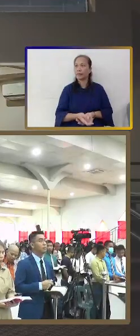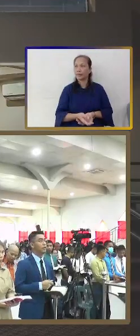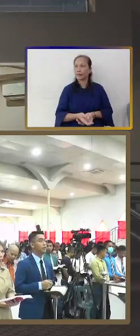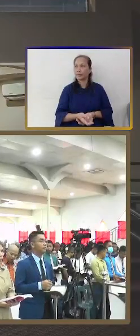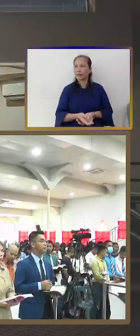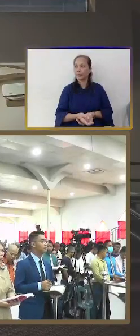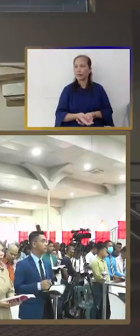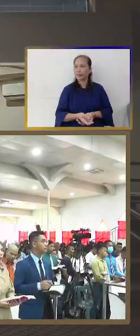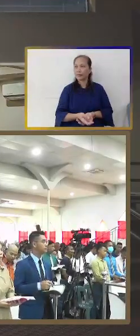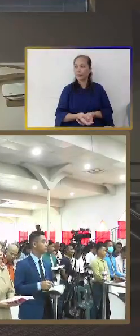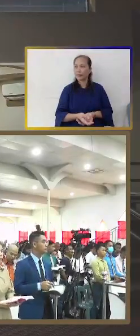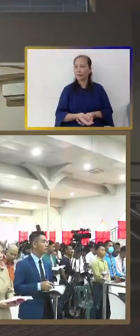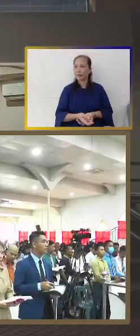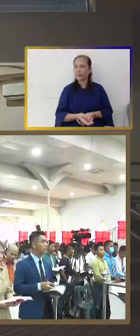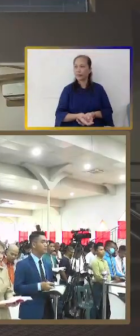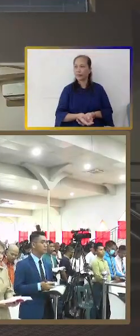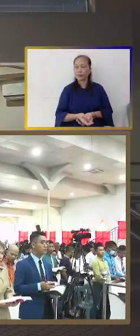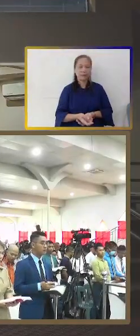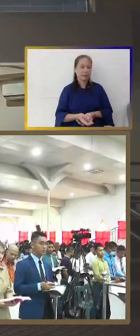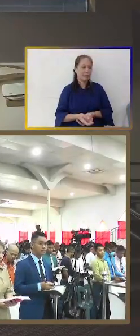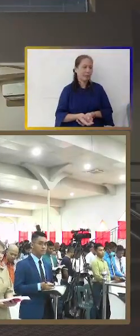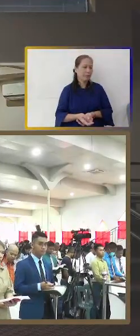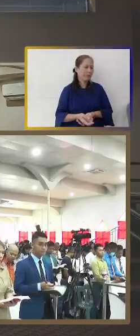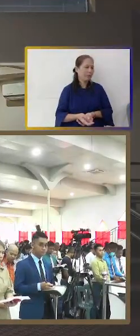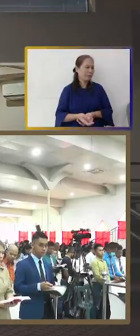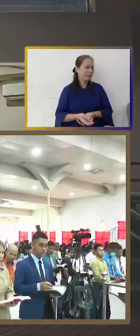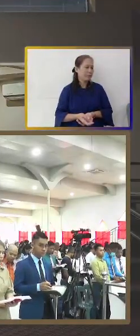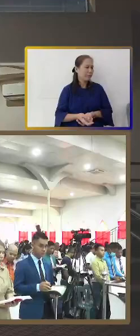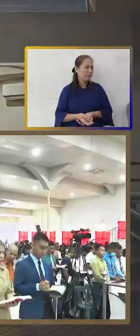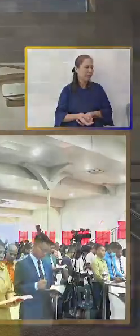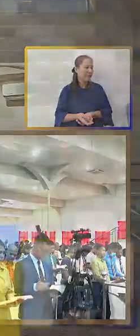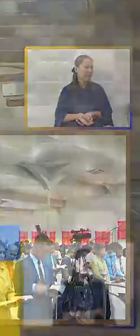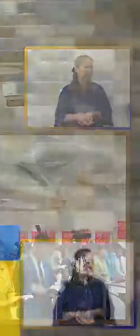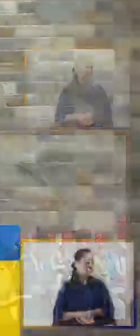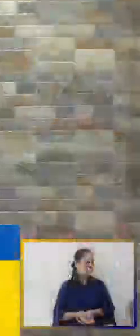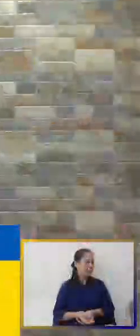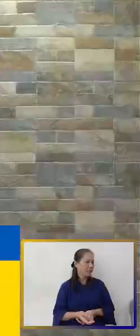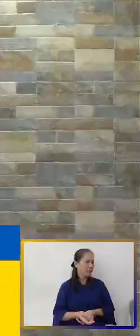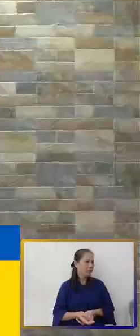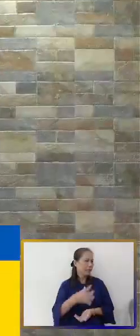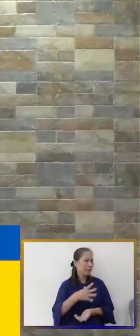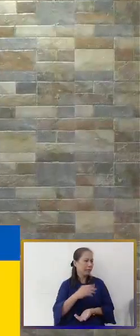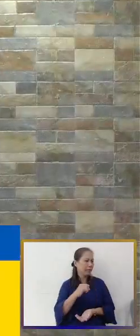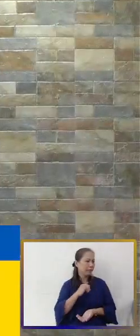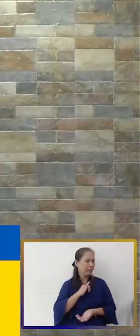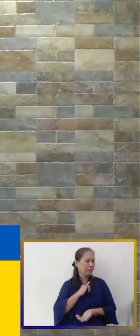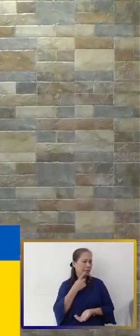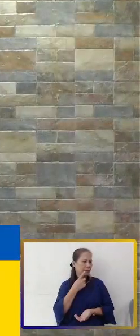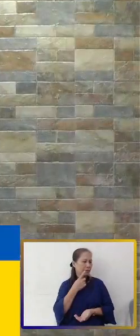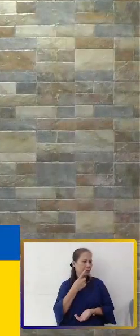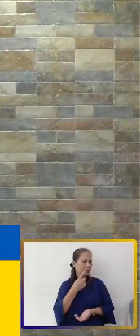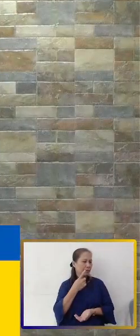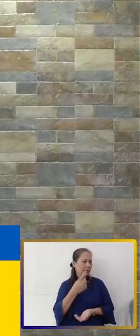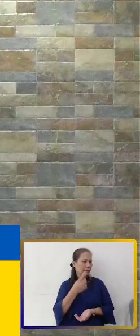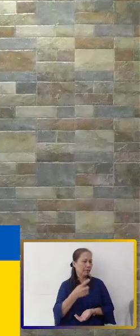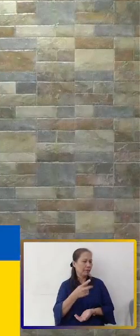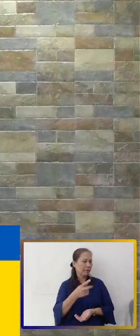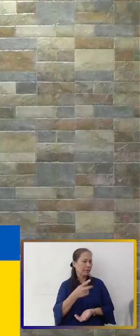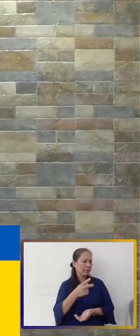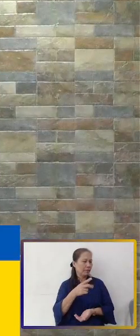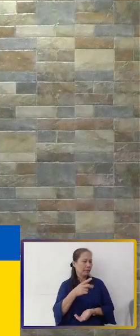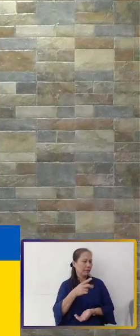Amen All right let's read it all together around read and I say also unto the that